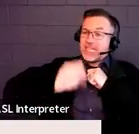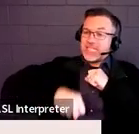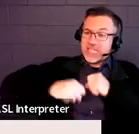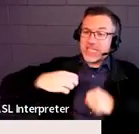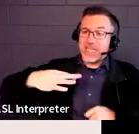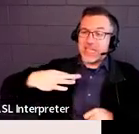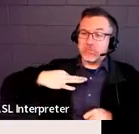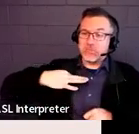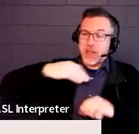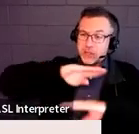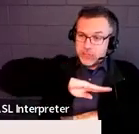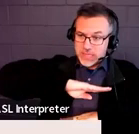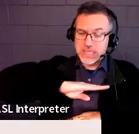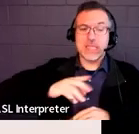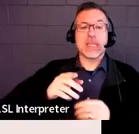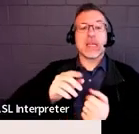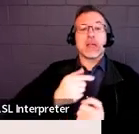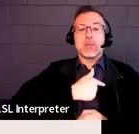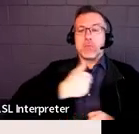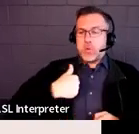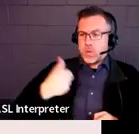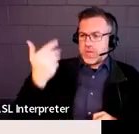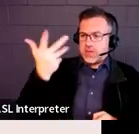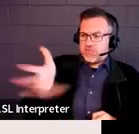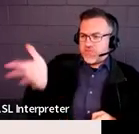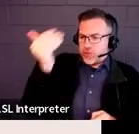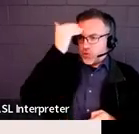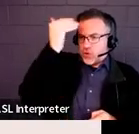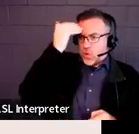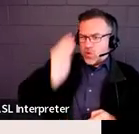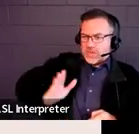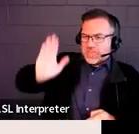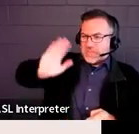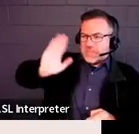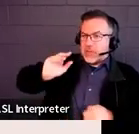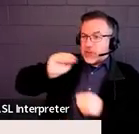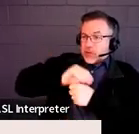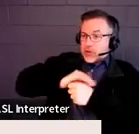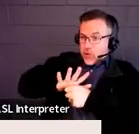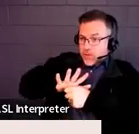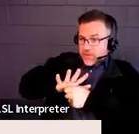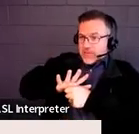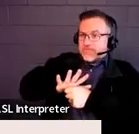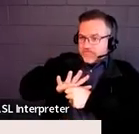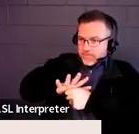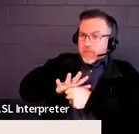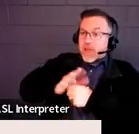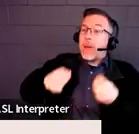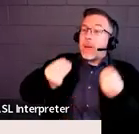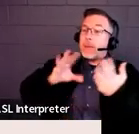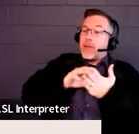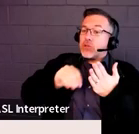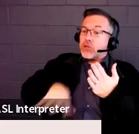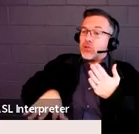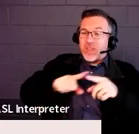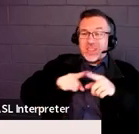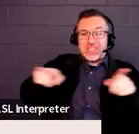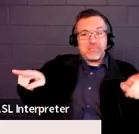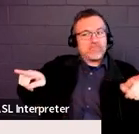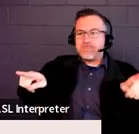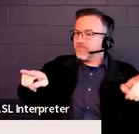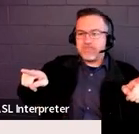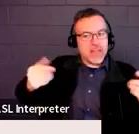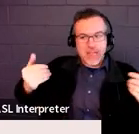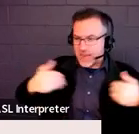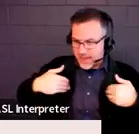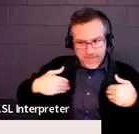that during COVID, many of our students, they did not have the